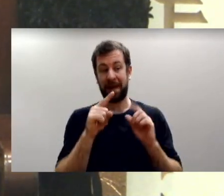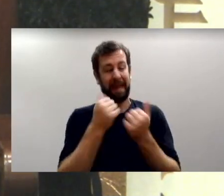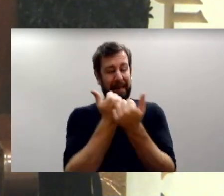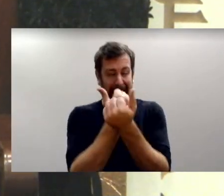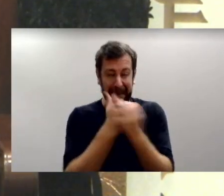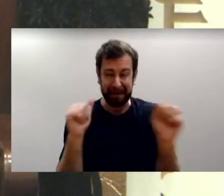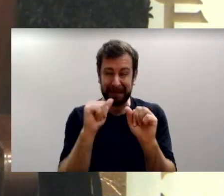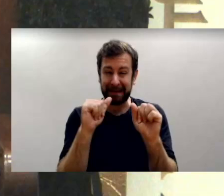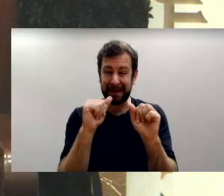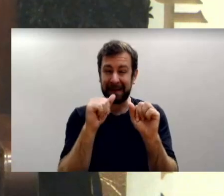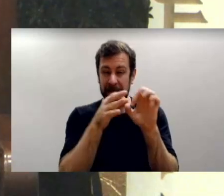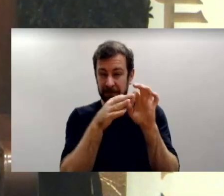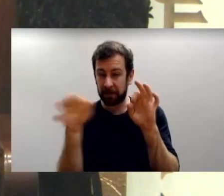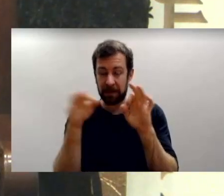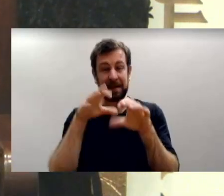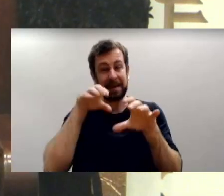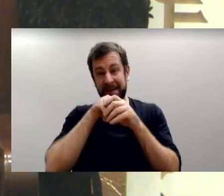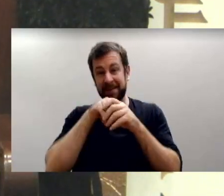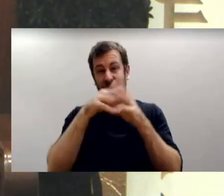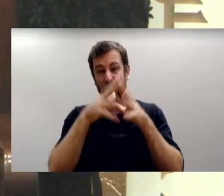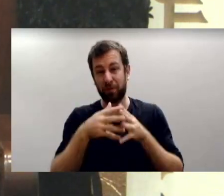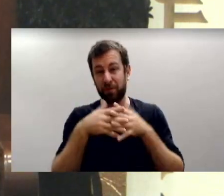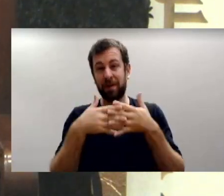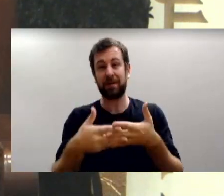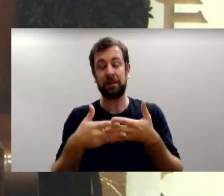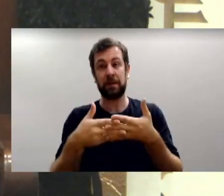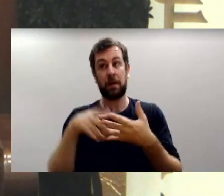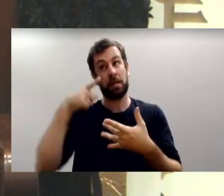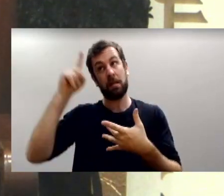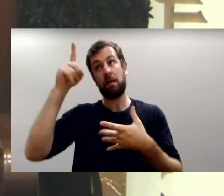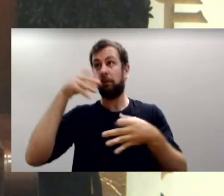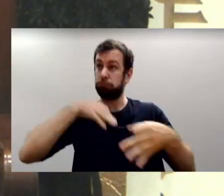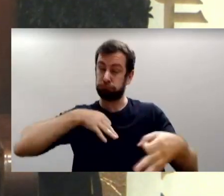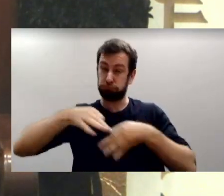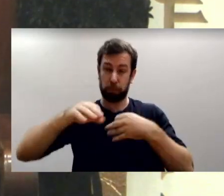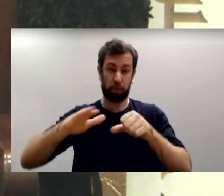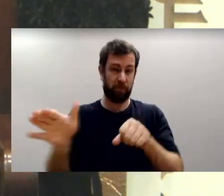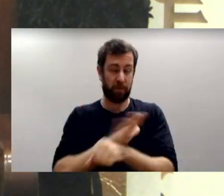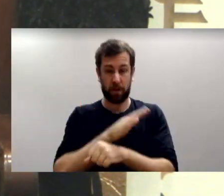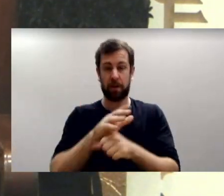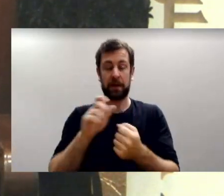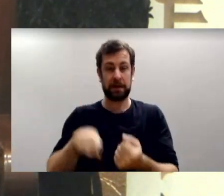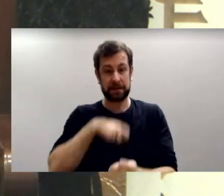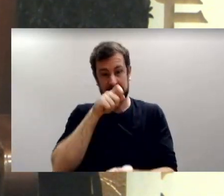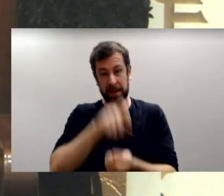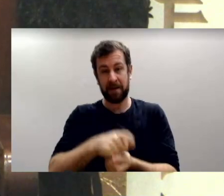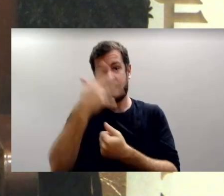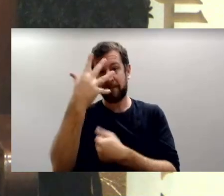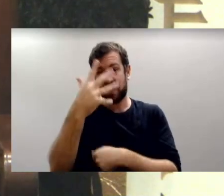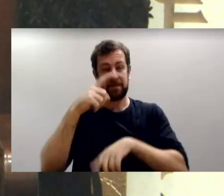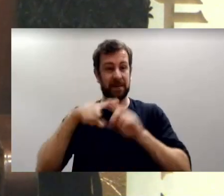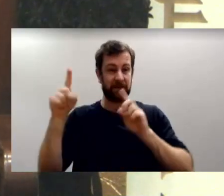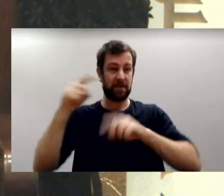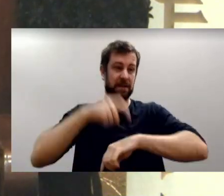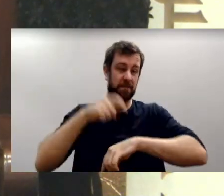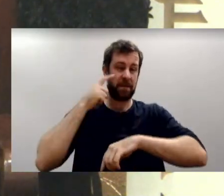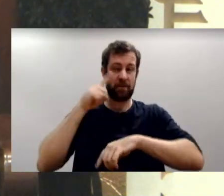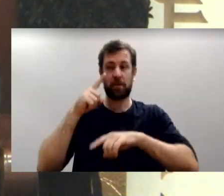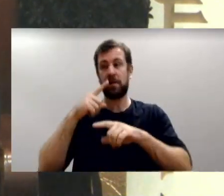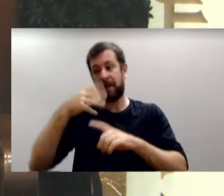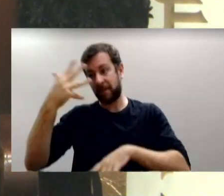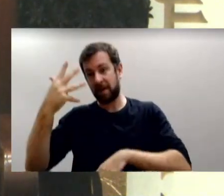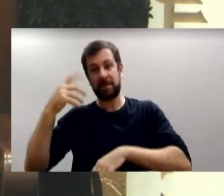But Allah subhanahu wa ta'ala has given us the details of 5 different timings for the 5 daily